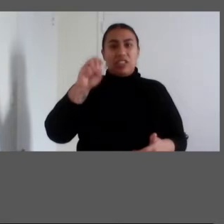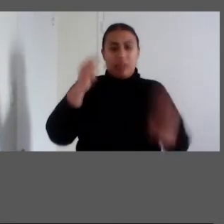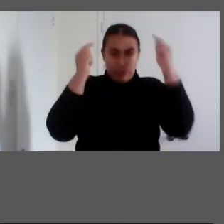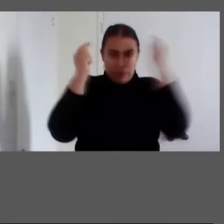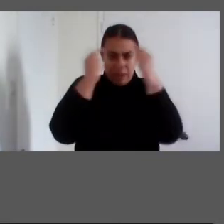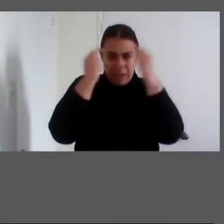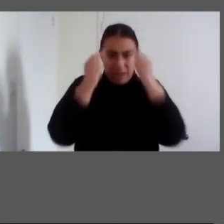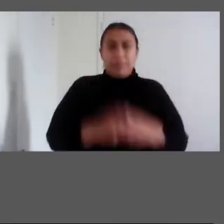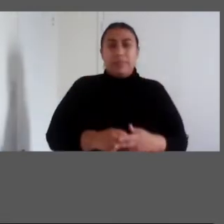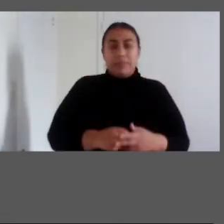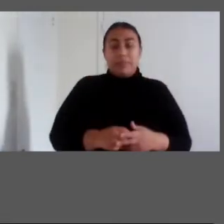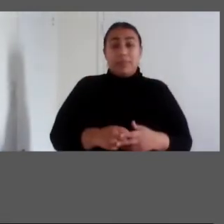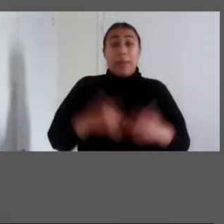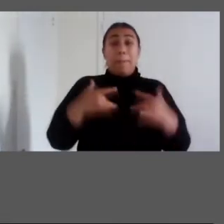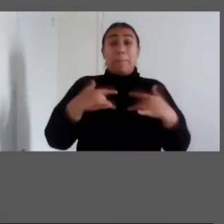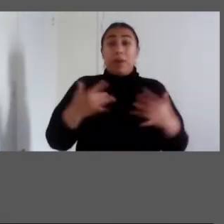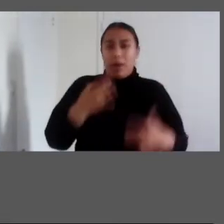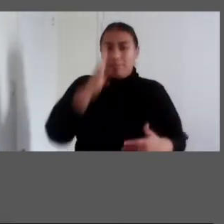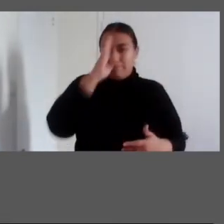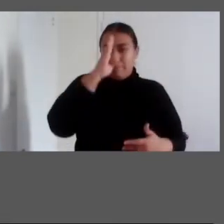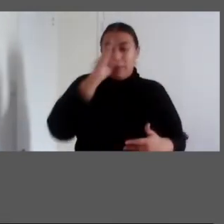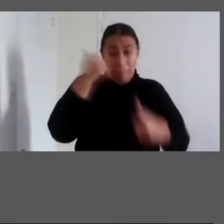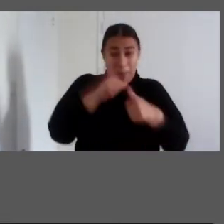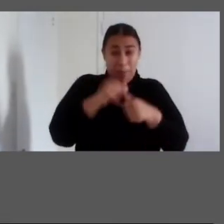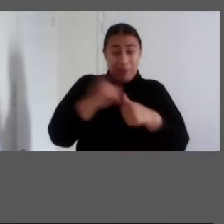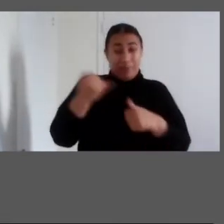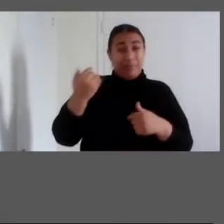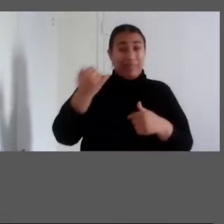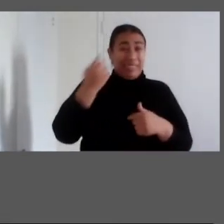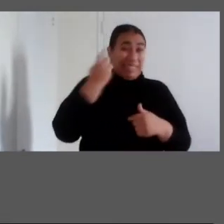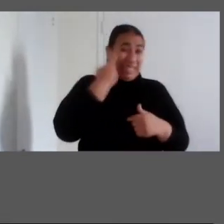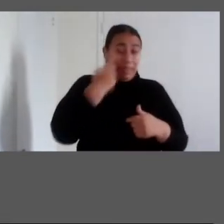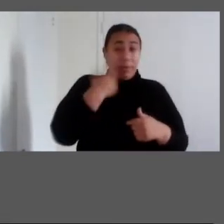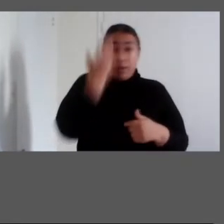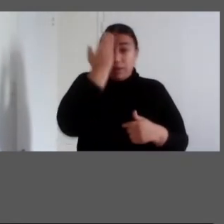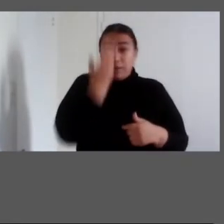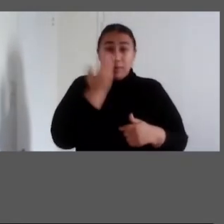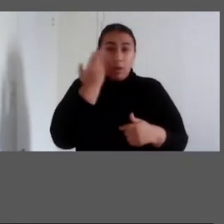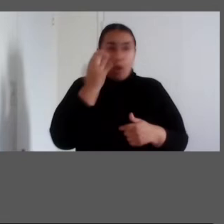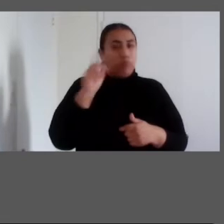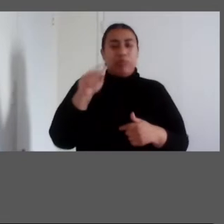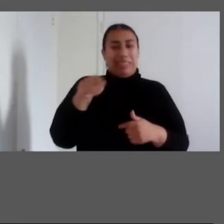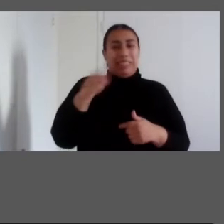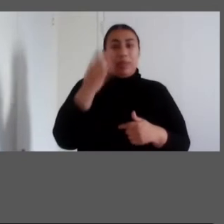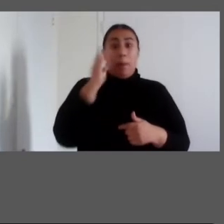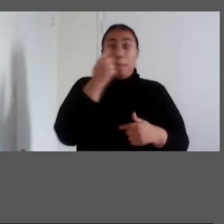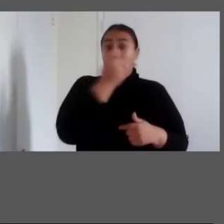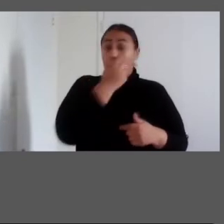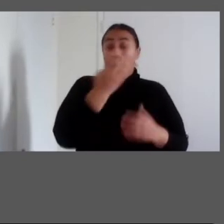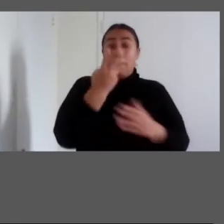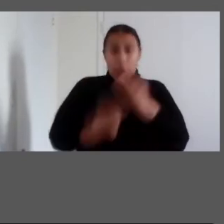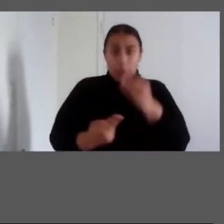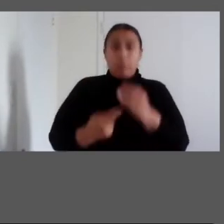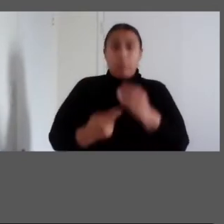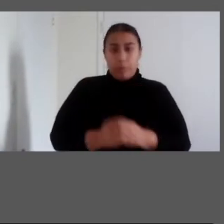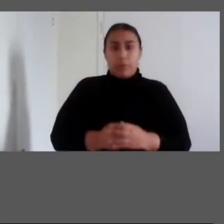them. The next type of headache is a tension headache. Tension headaches are bilateral, and they sometimes